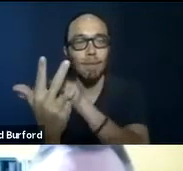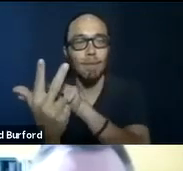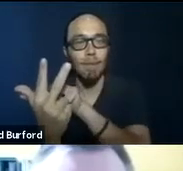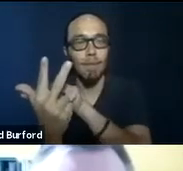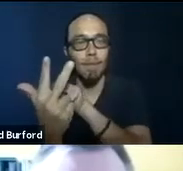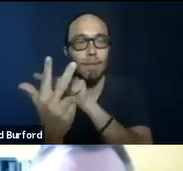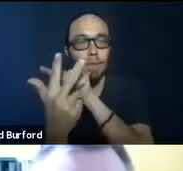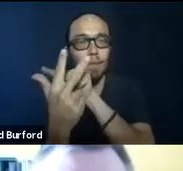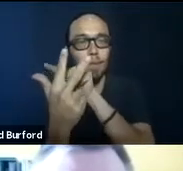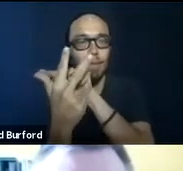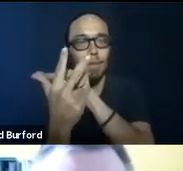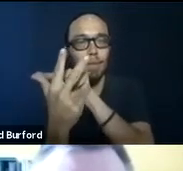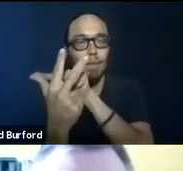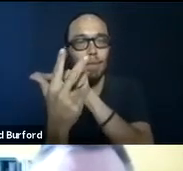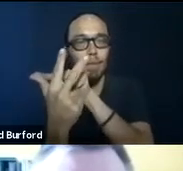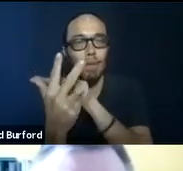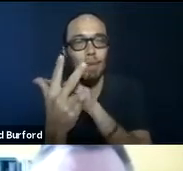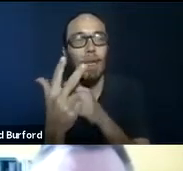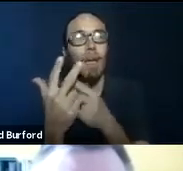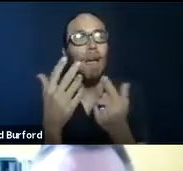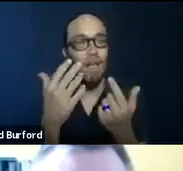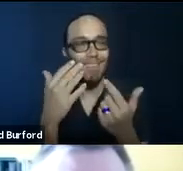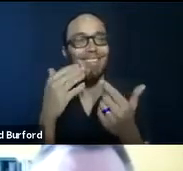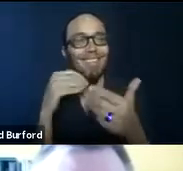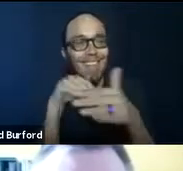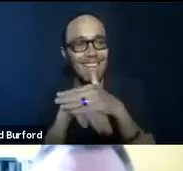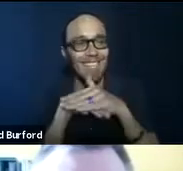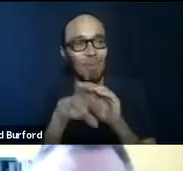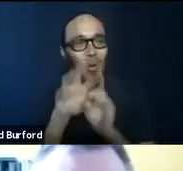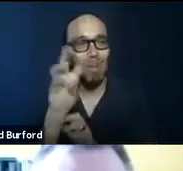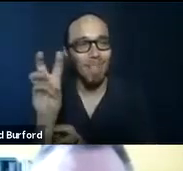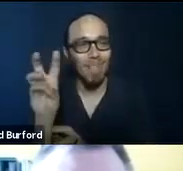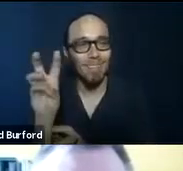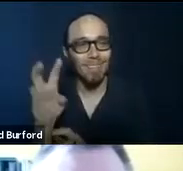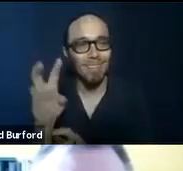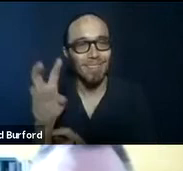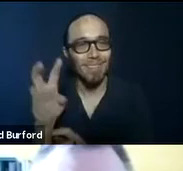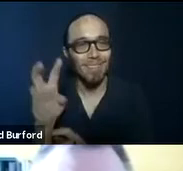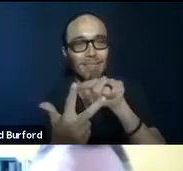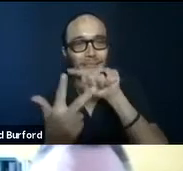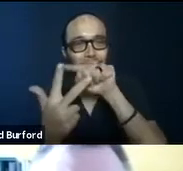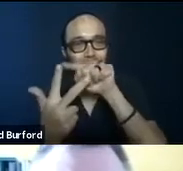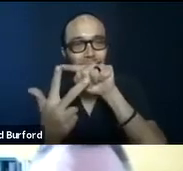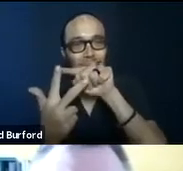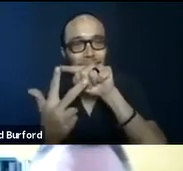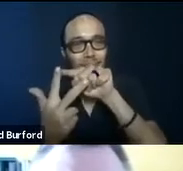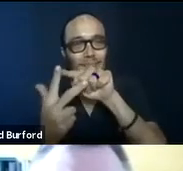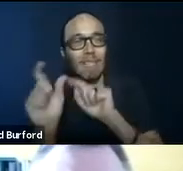is a formal accessible website. Secondly, we